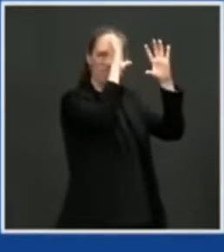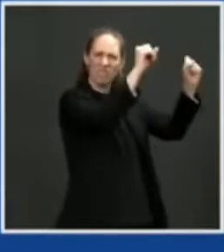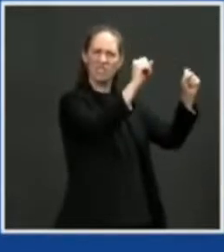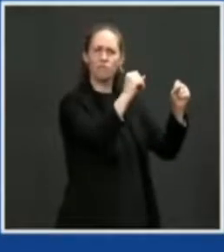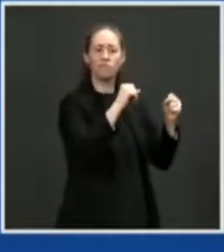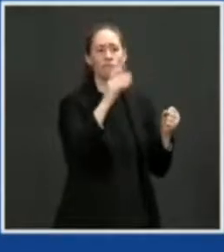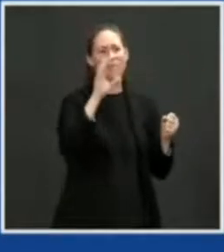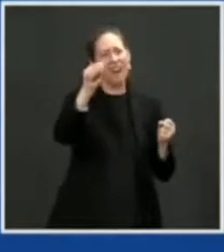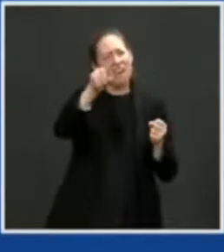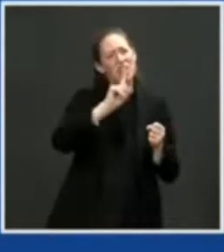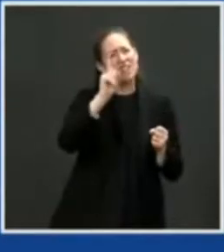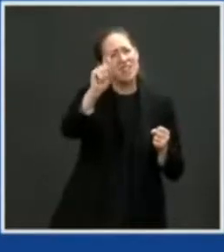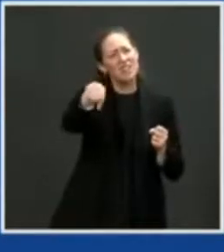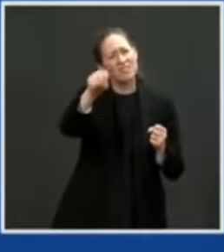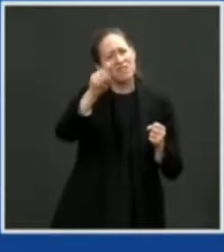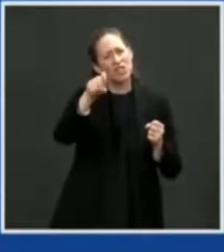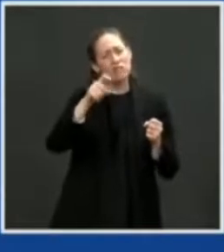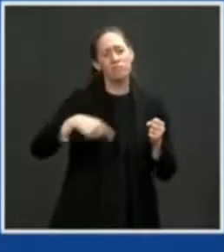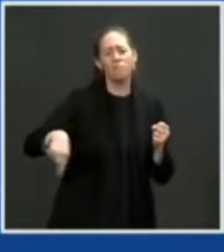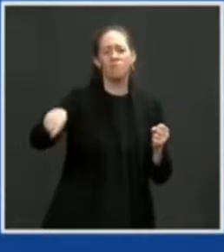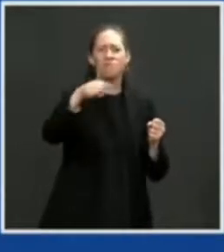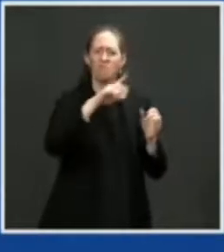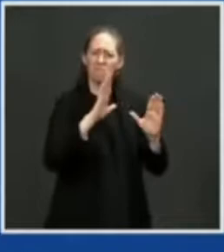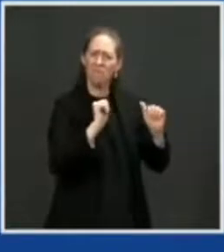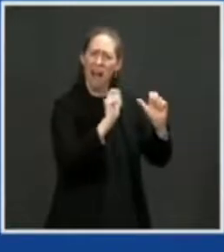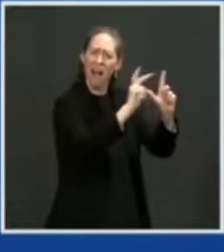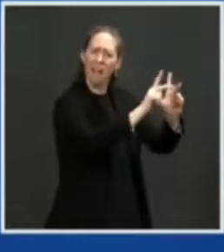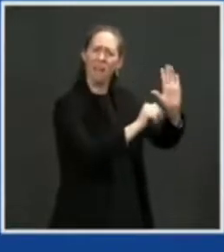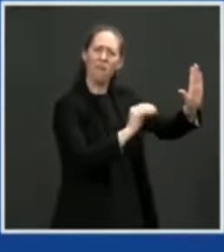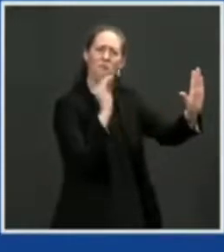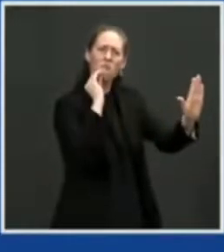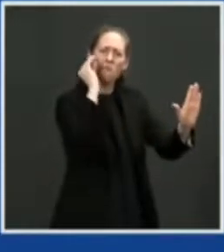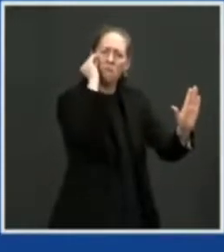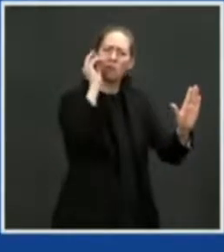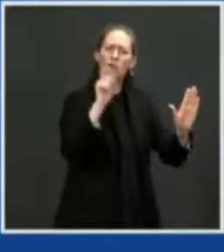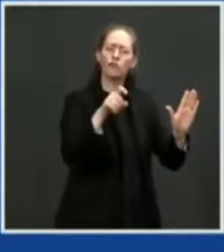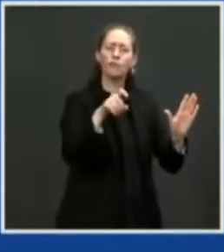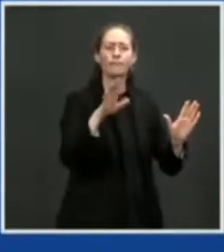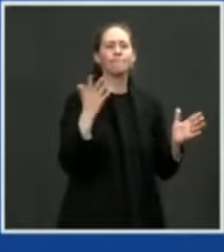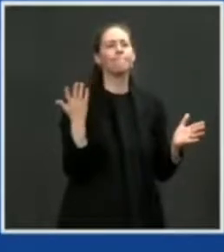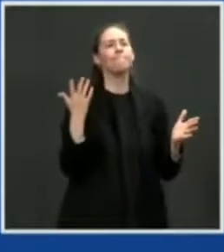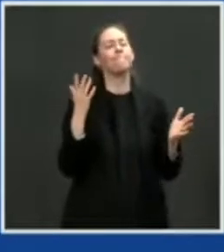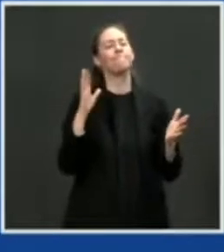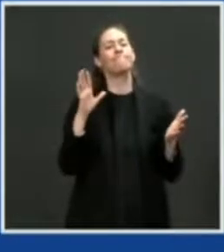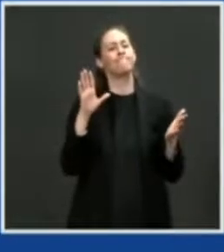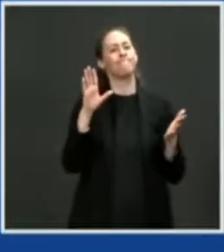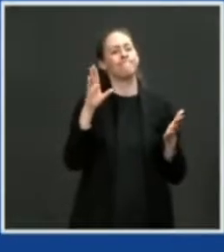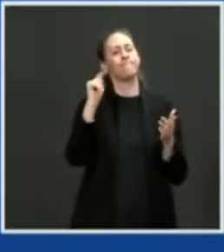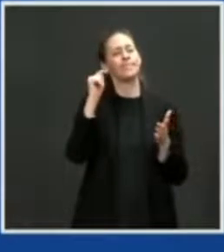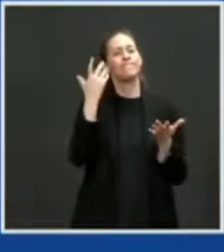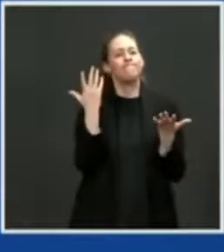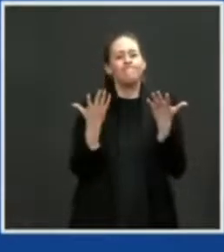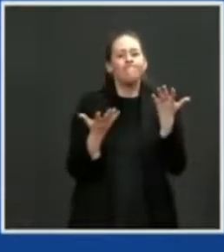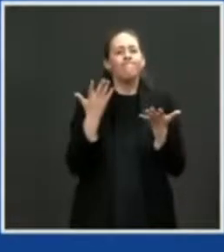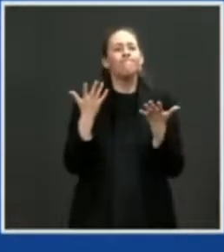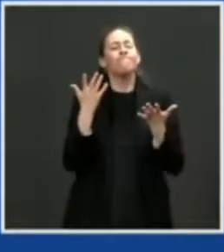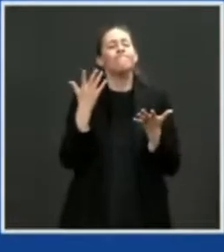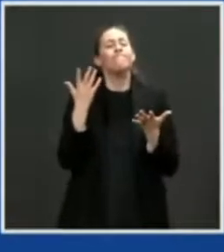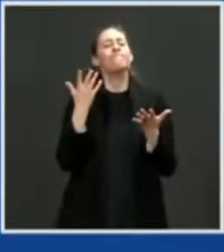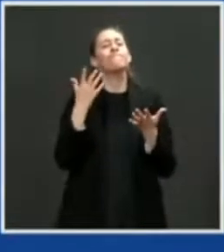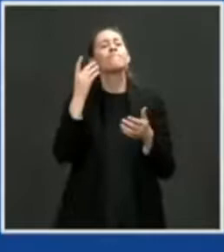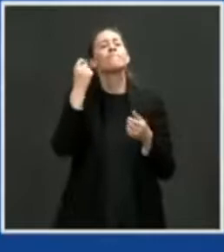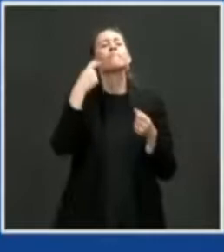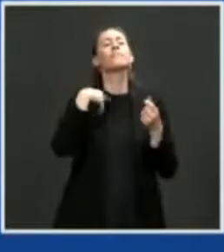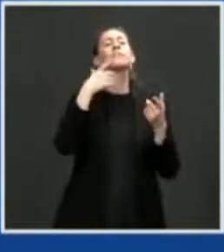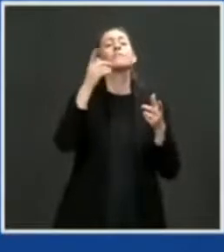back. Oh, take them all. The only people we're not going to let sitting there on the other side of the Rio Grande by themselves